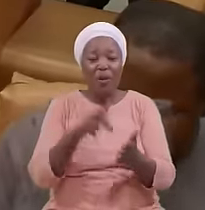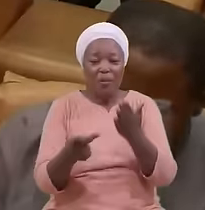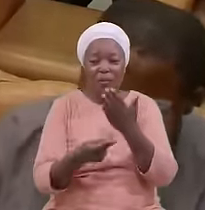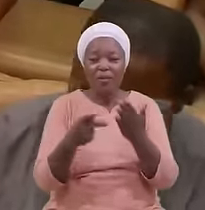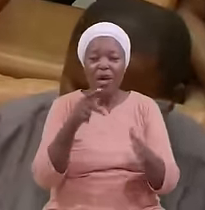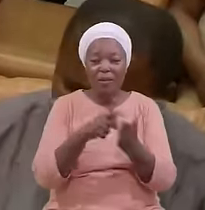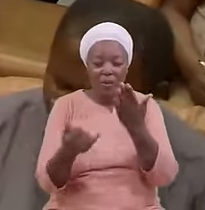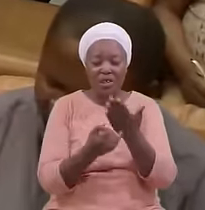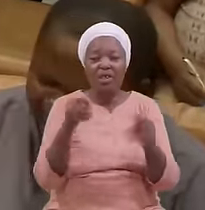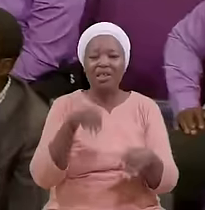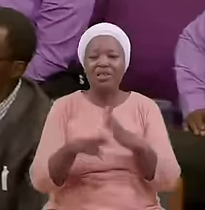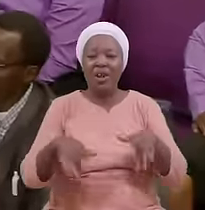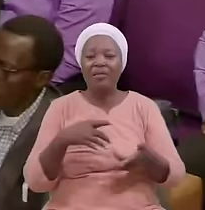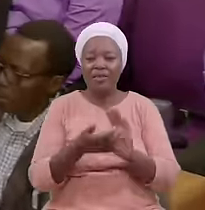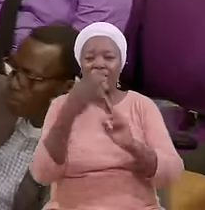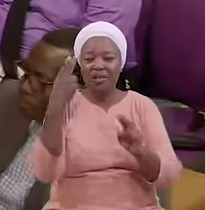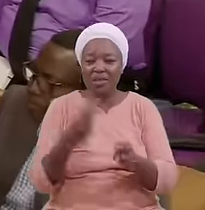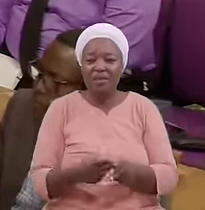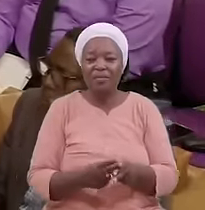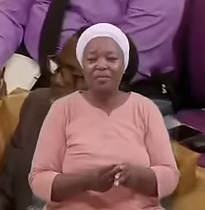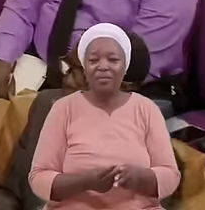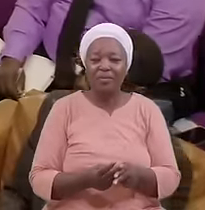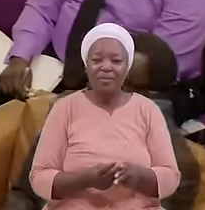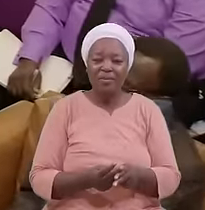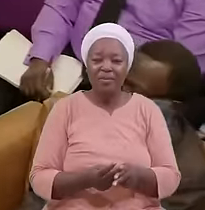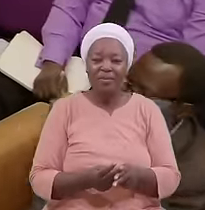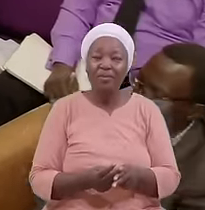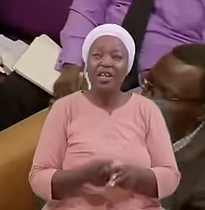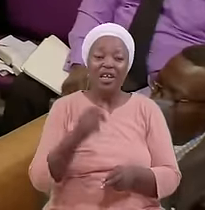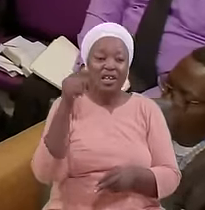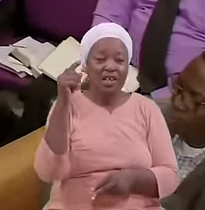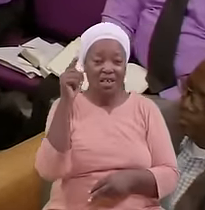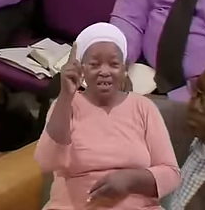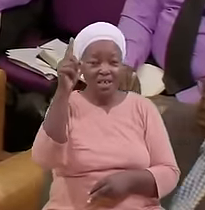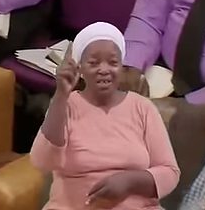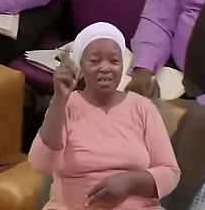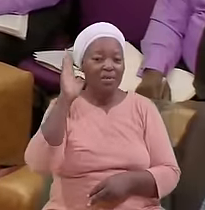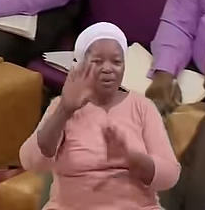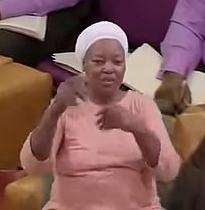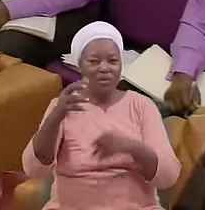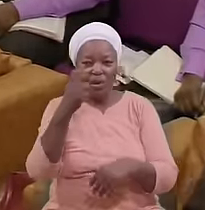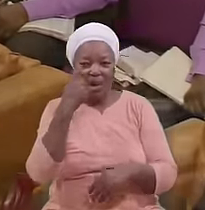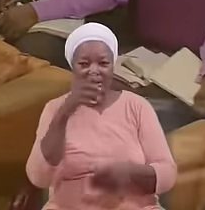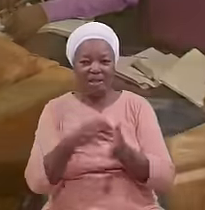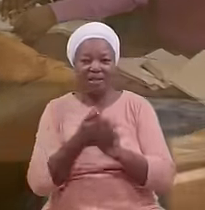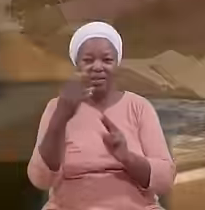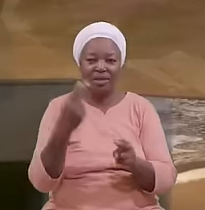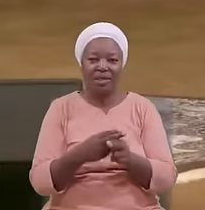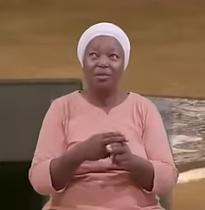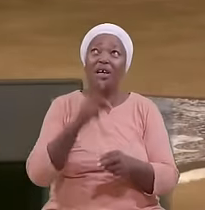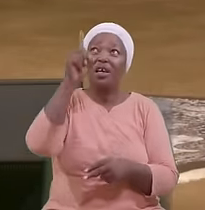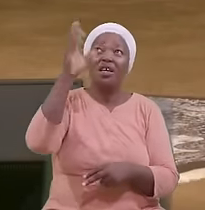in Jesus' name. He will give you your Isaac. He will give